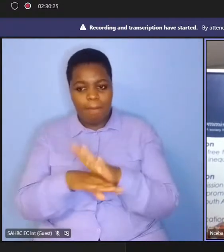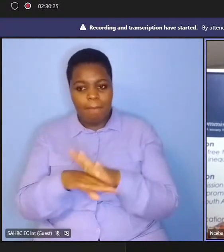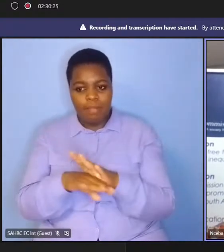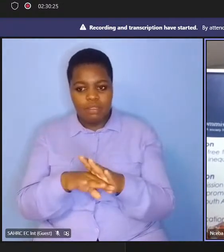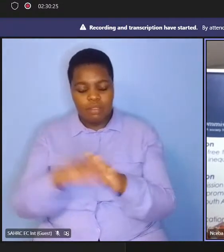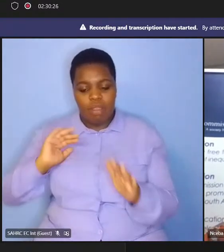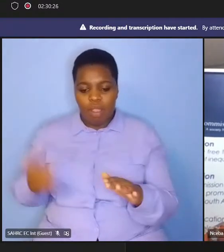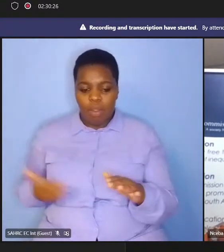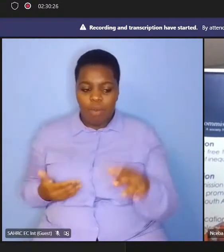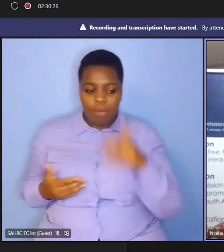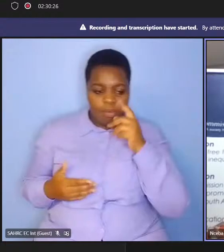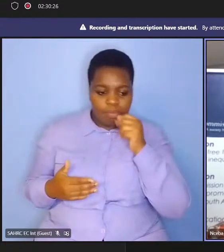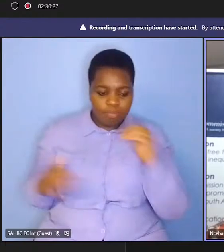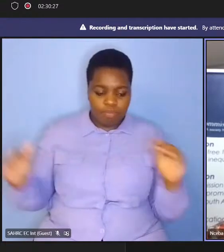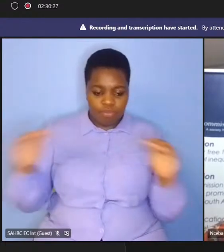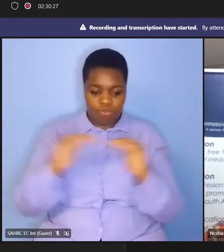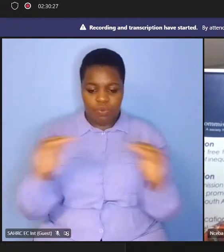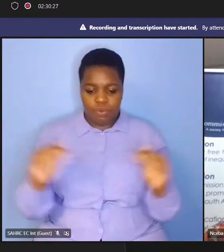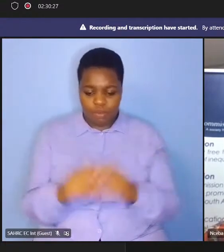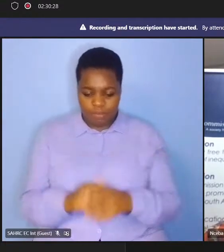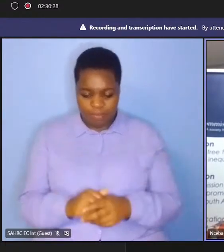gender.